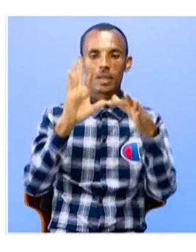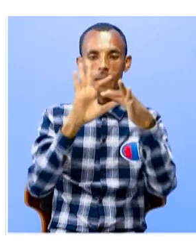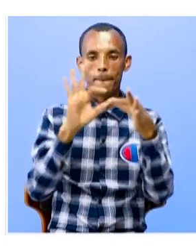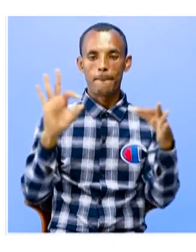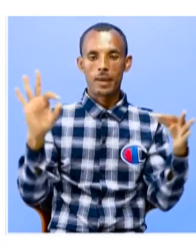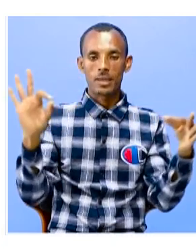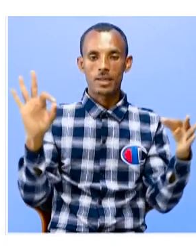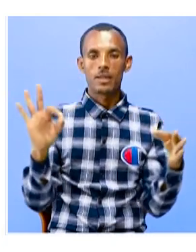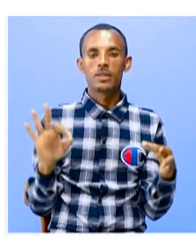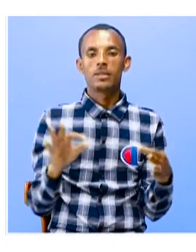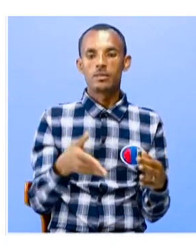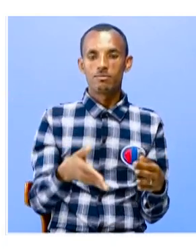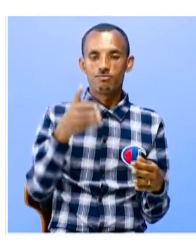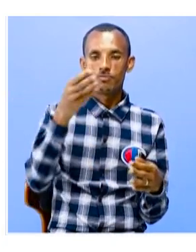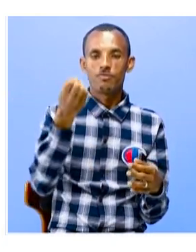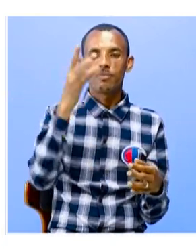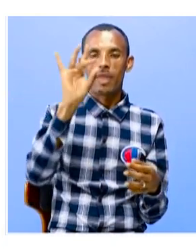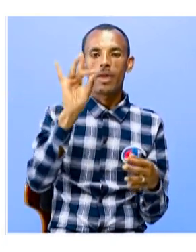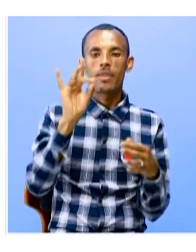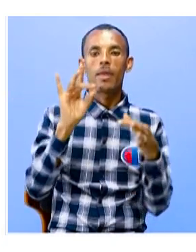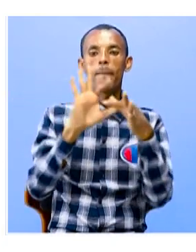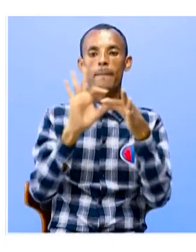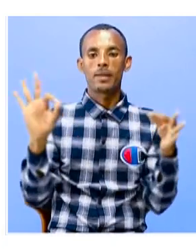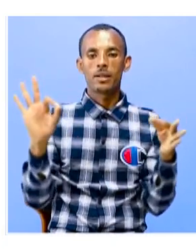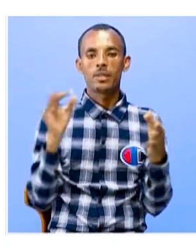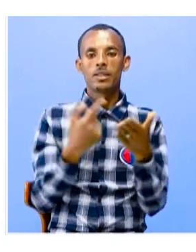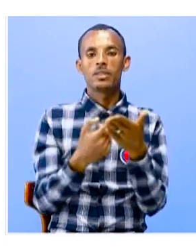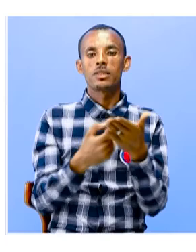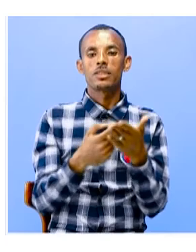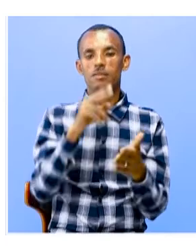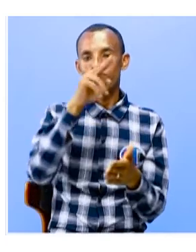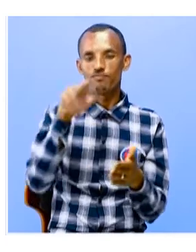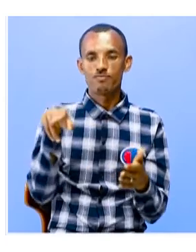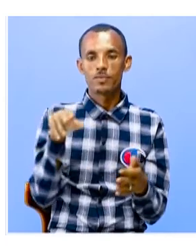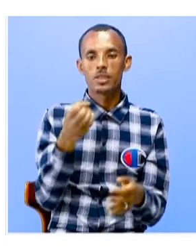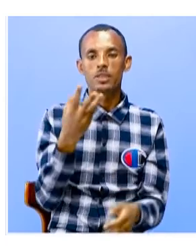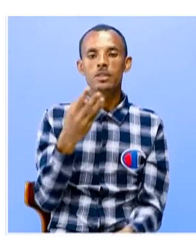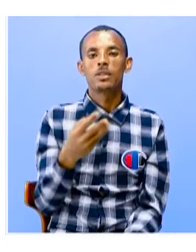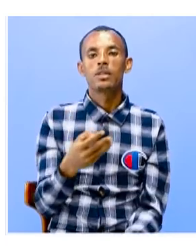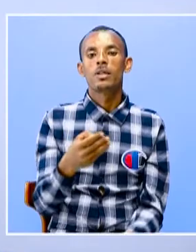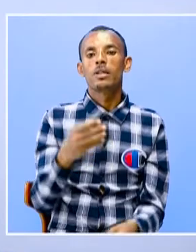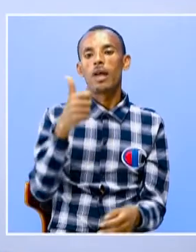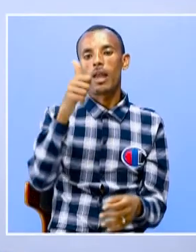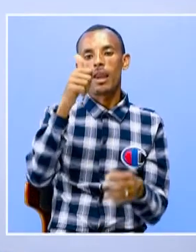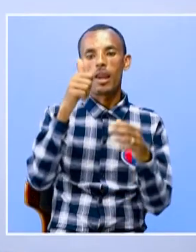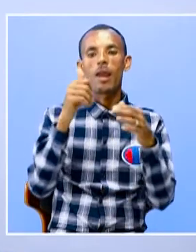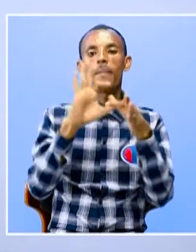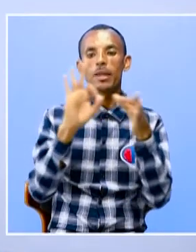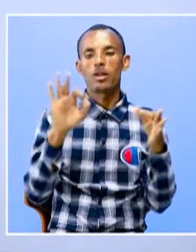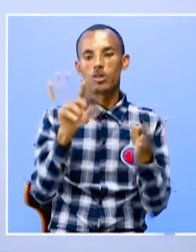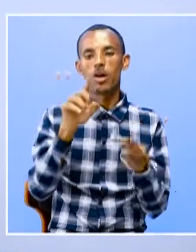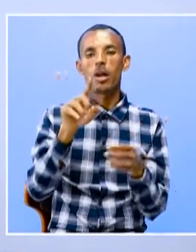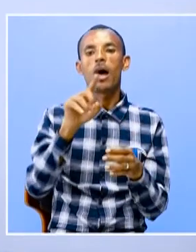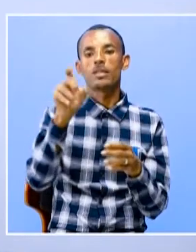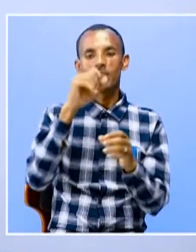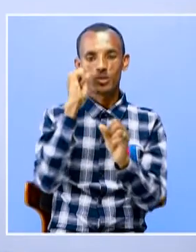one is 8 meter. And this one is 10 meter. So you are asked